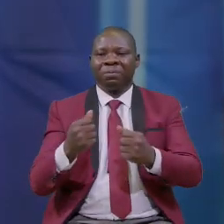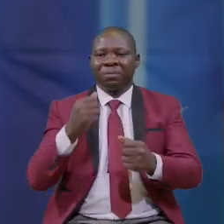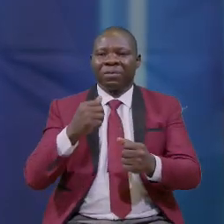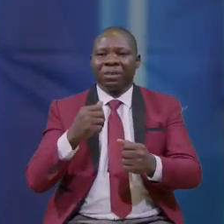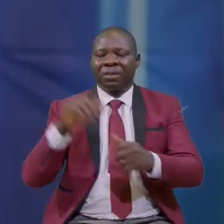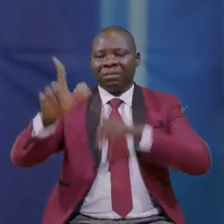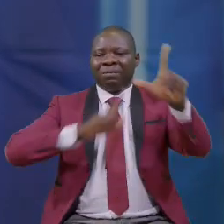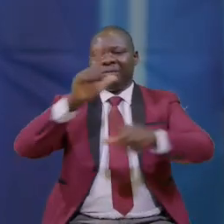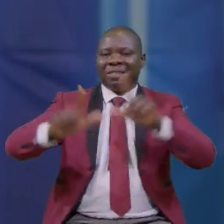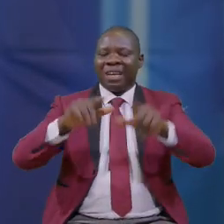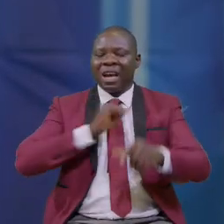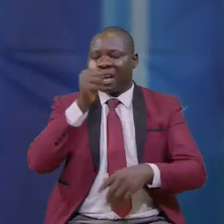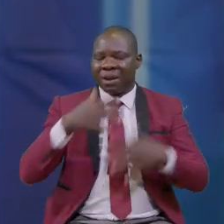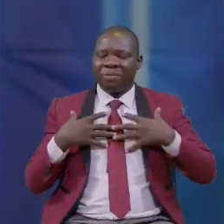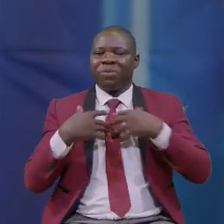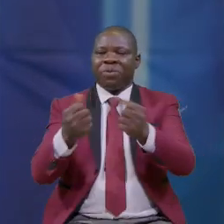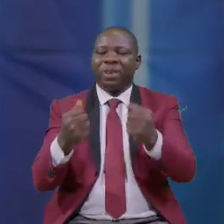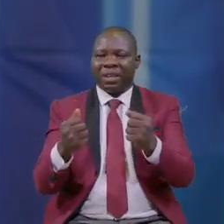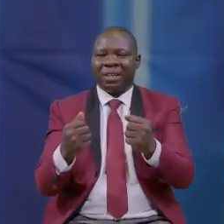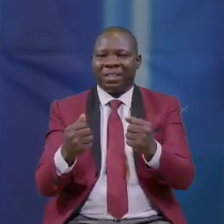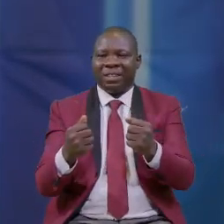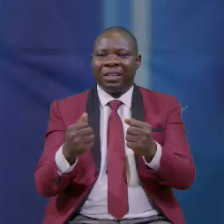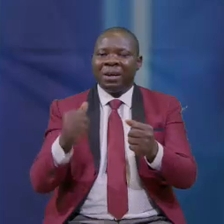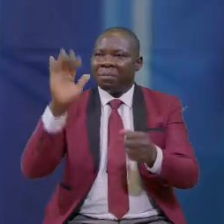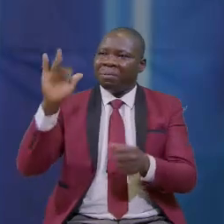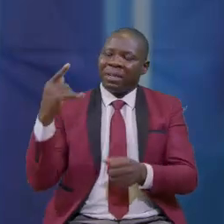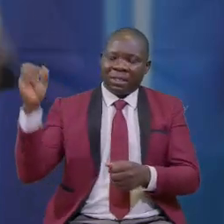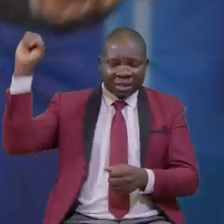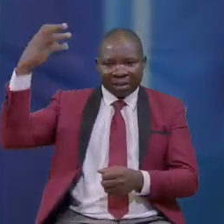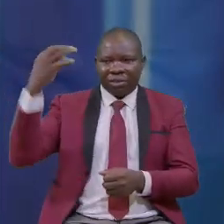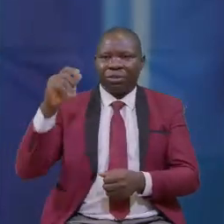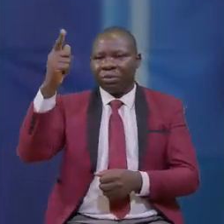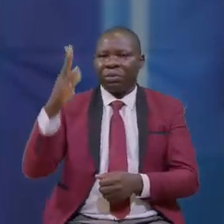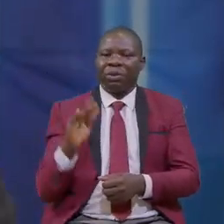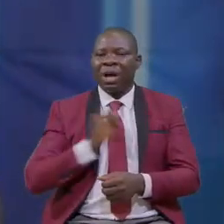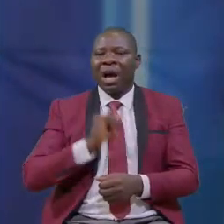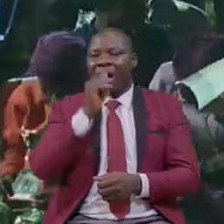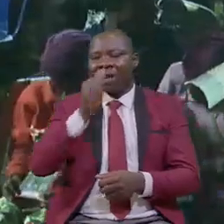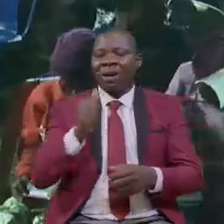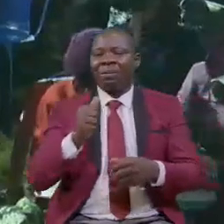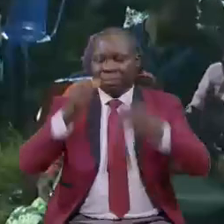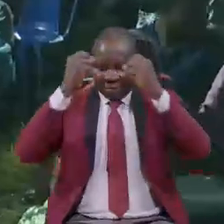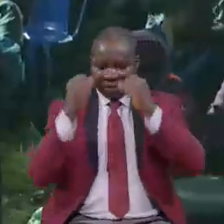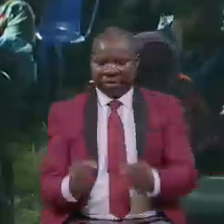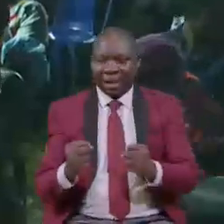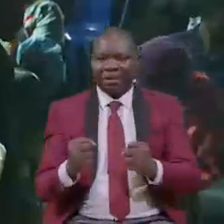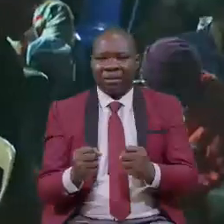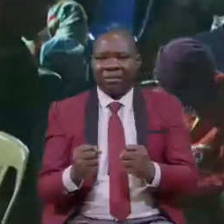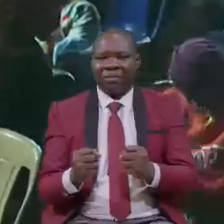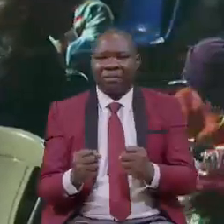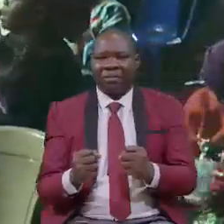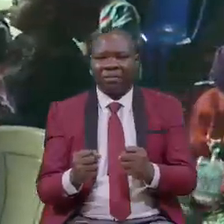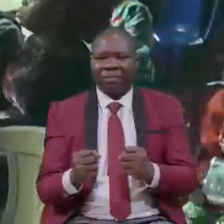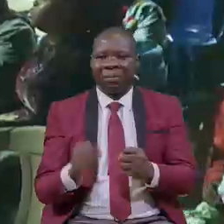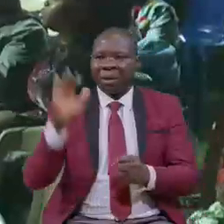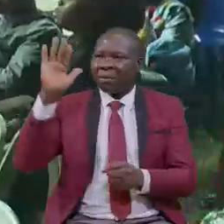Say, I am well. By the grace of God, I am sound. By